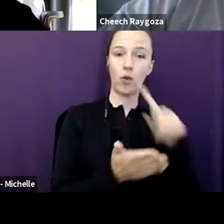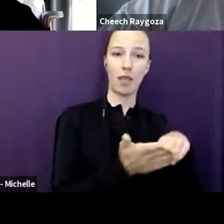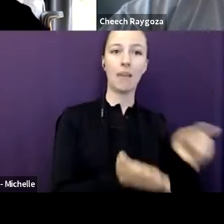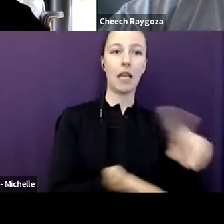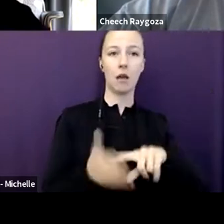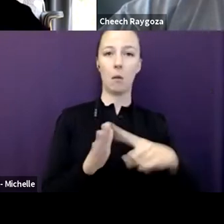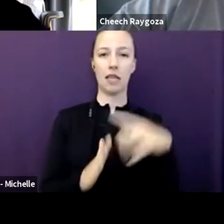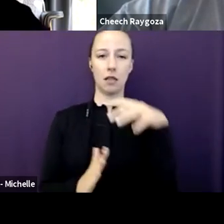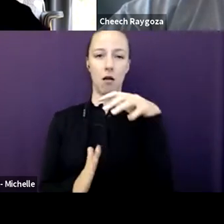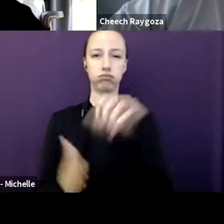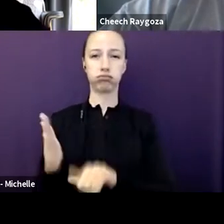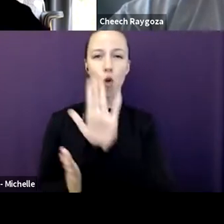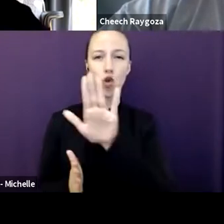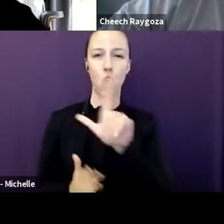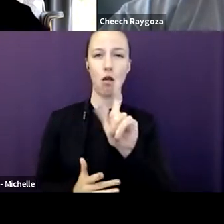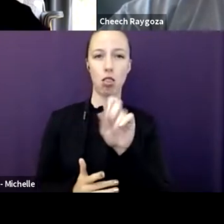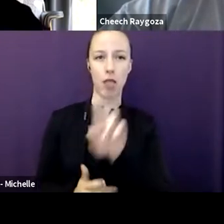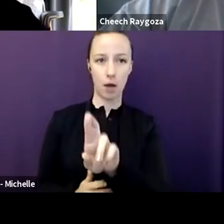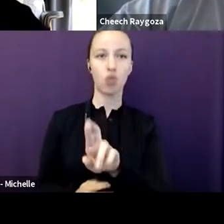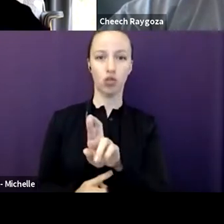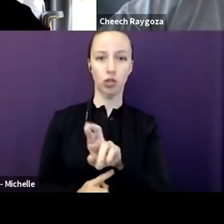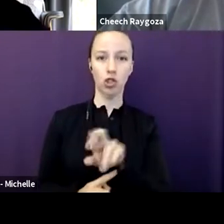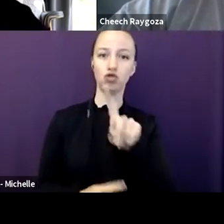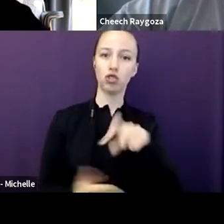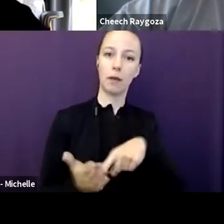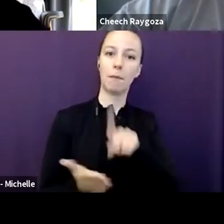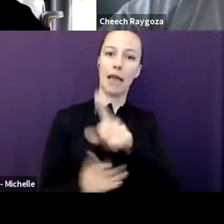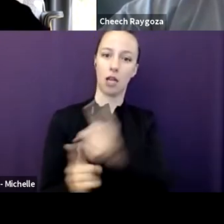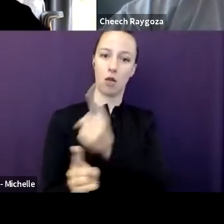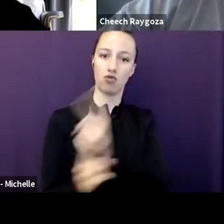This is labor that you're putting in, and you should be compensated for it.